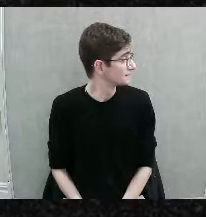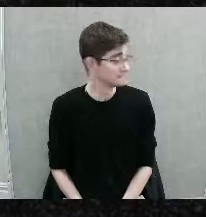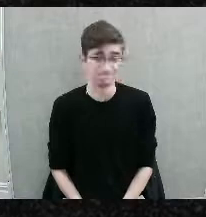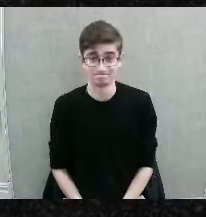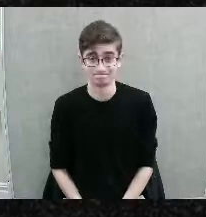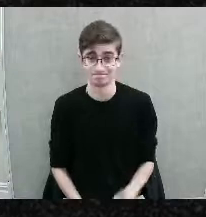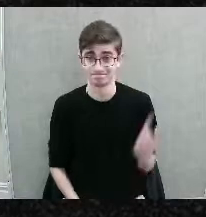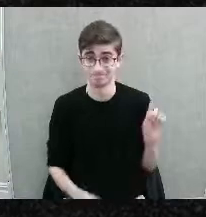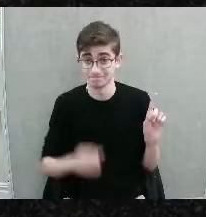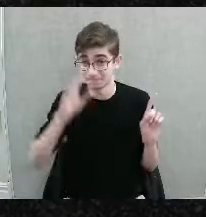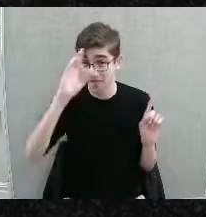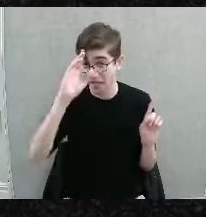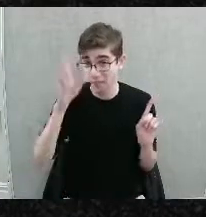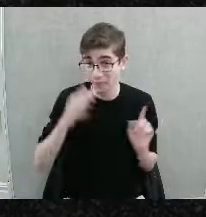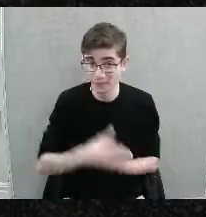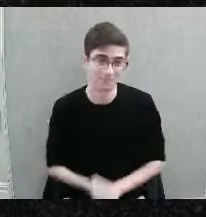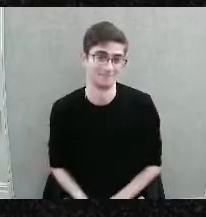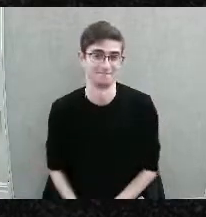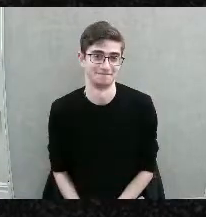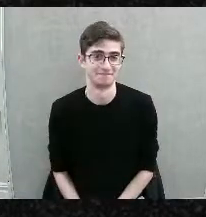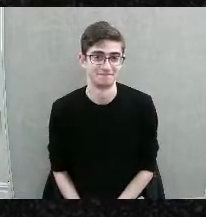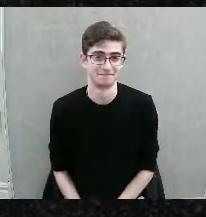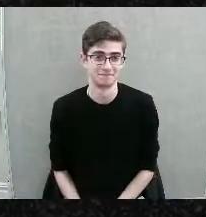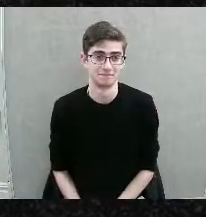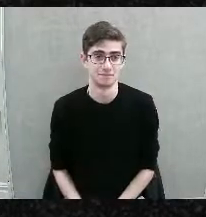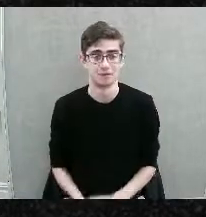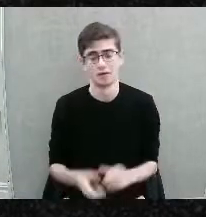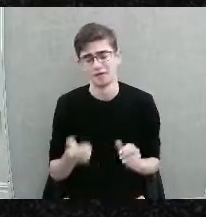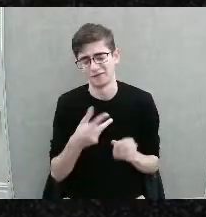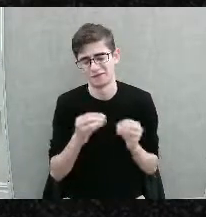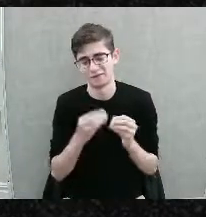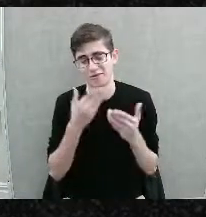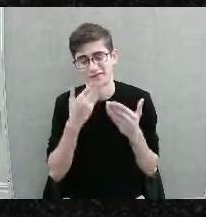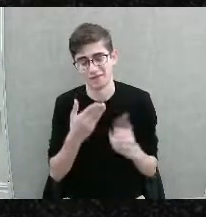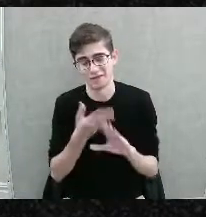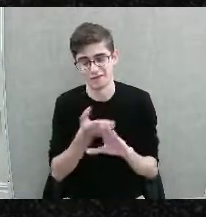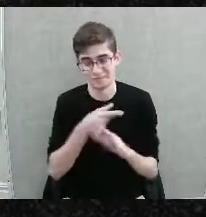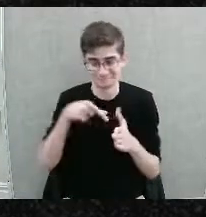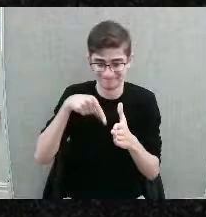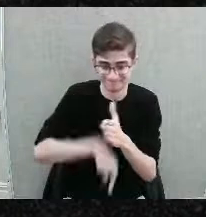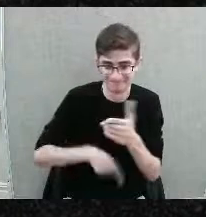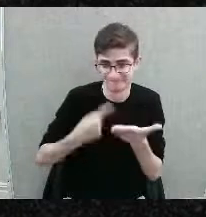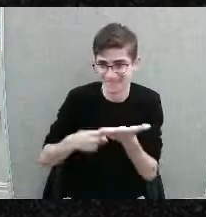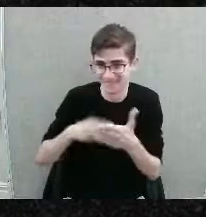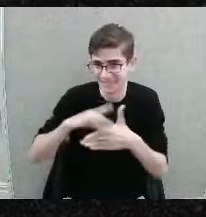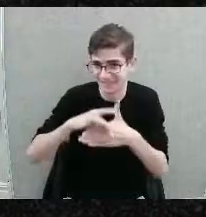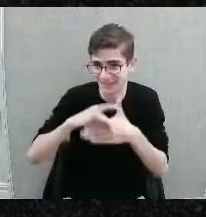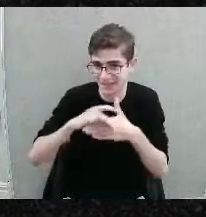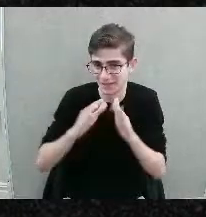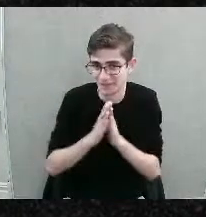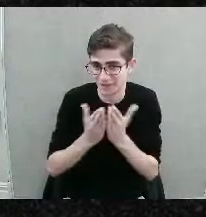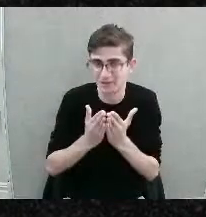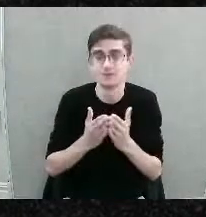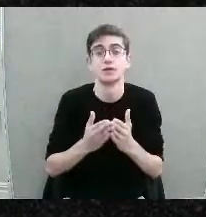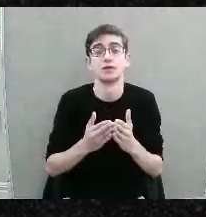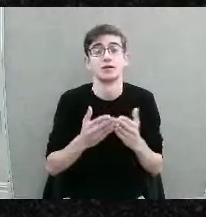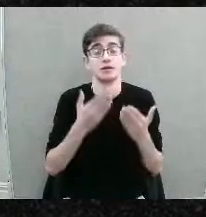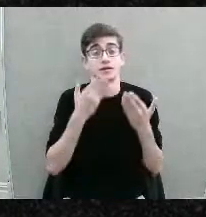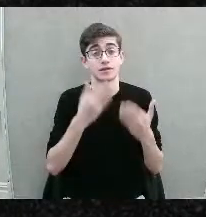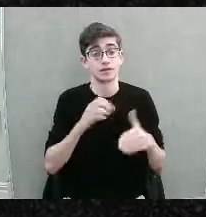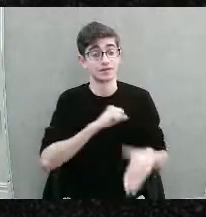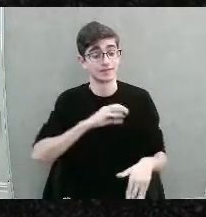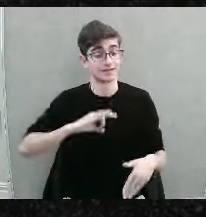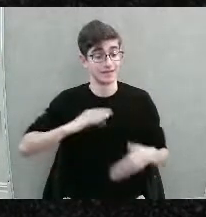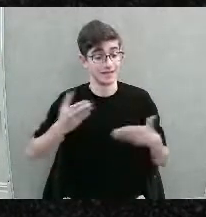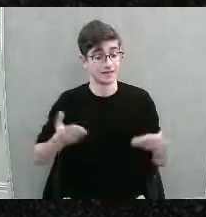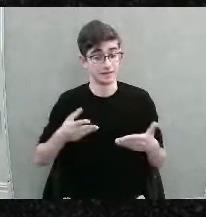Hello, okay. Just a couple more thank yous before I delve into the content of the book. Thank you to the staff at